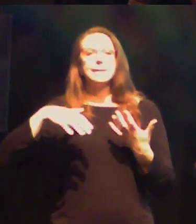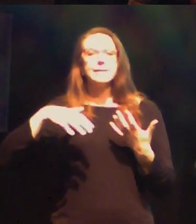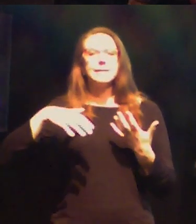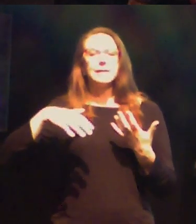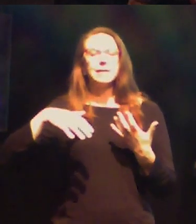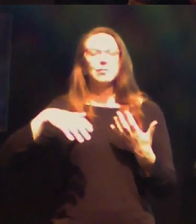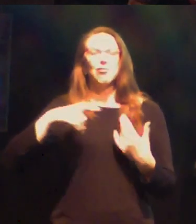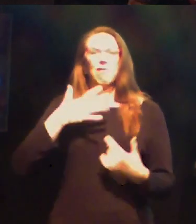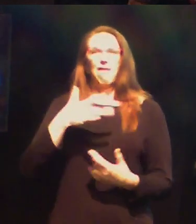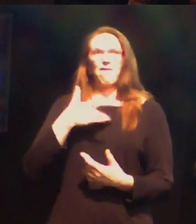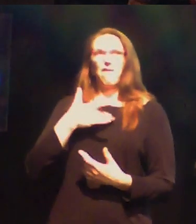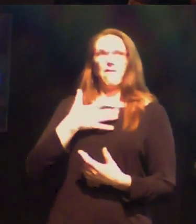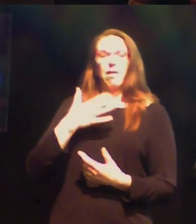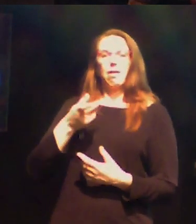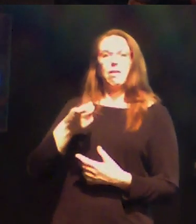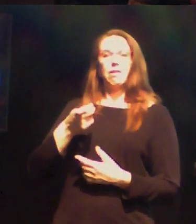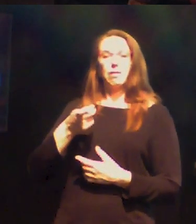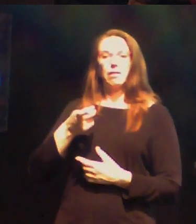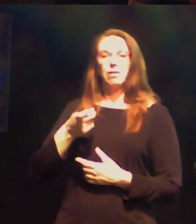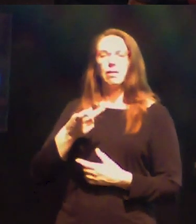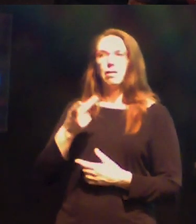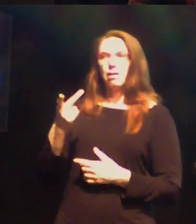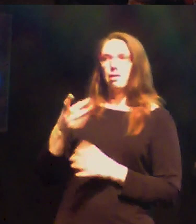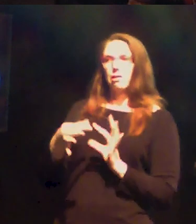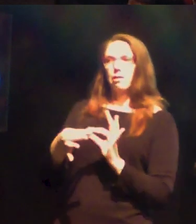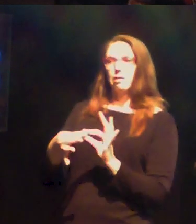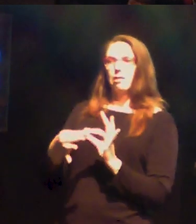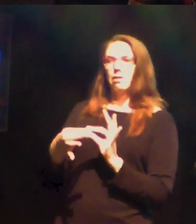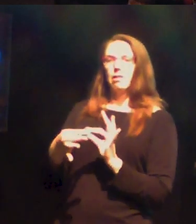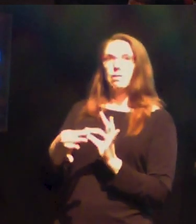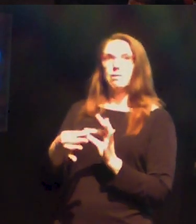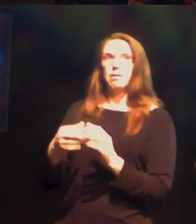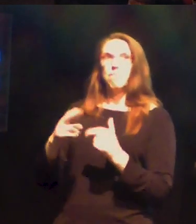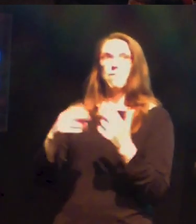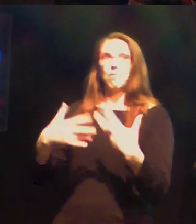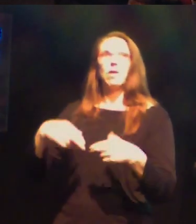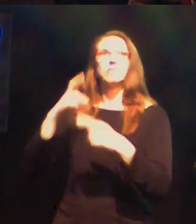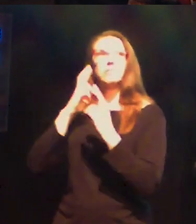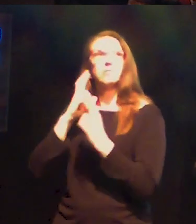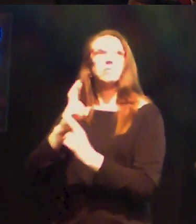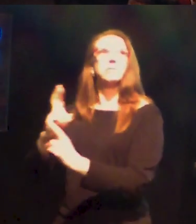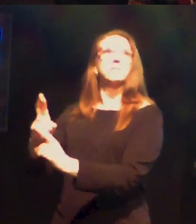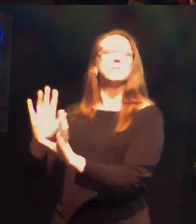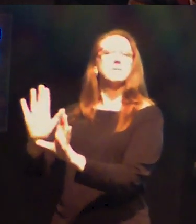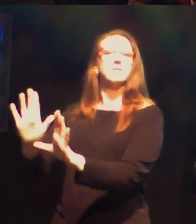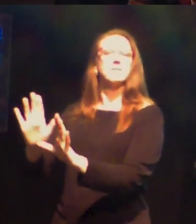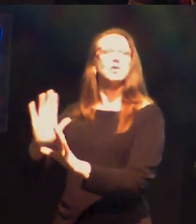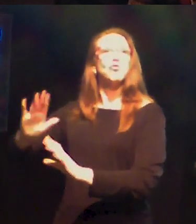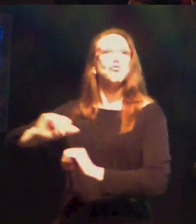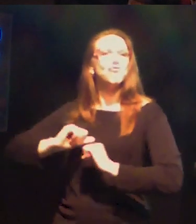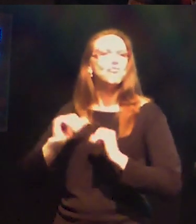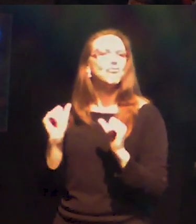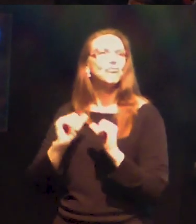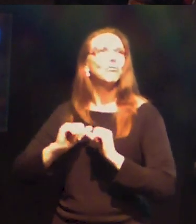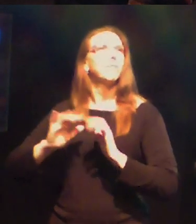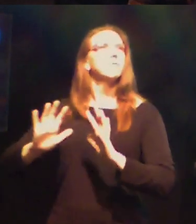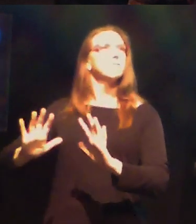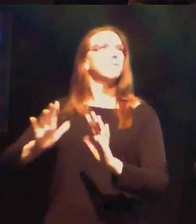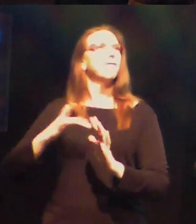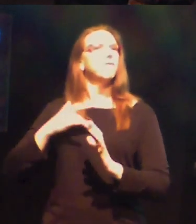what I felt like what we build together is the respect and the space she needed it. And the one of the most,